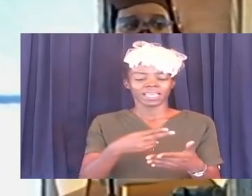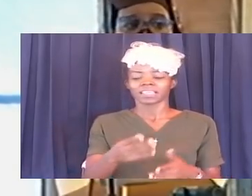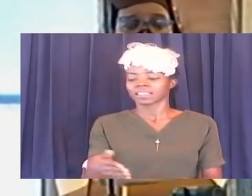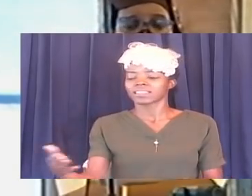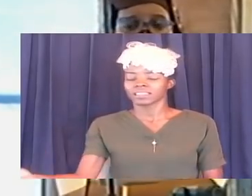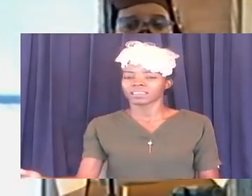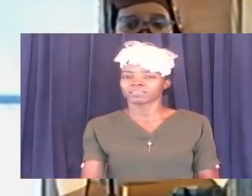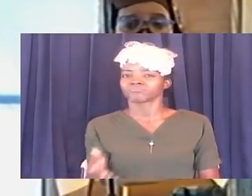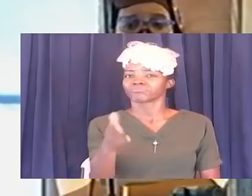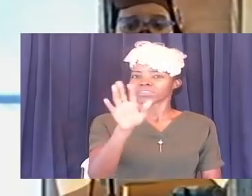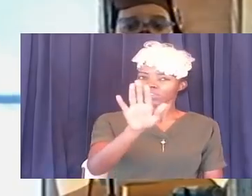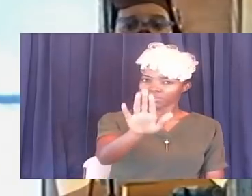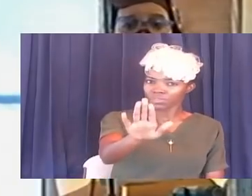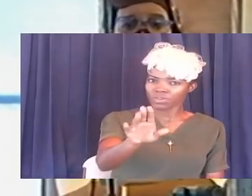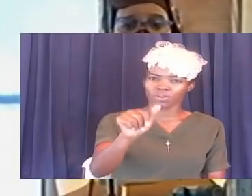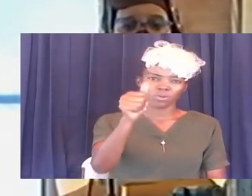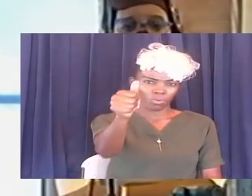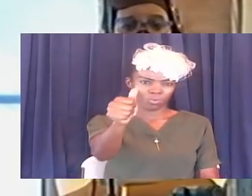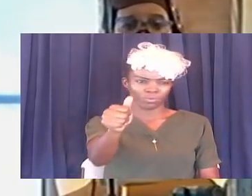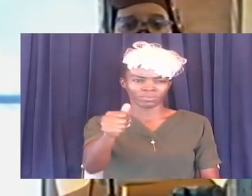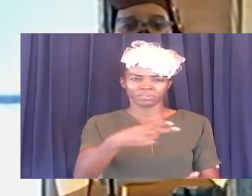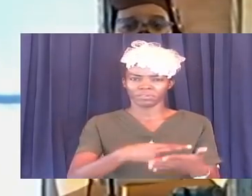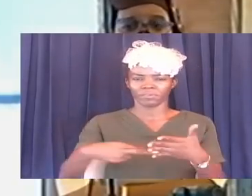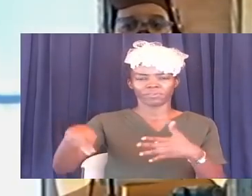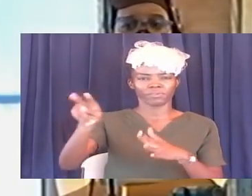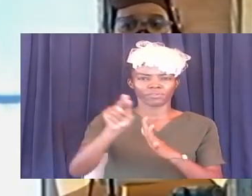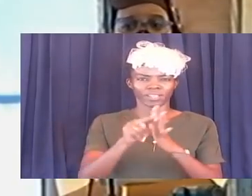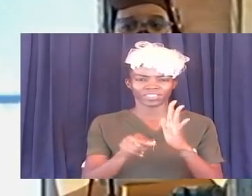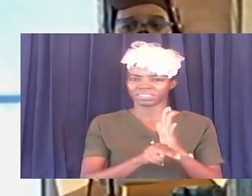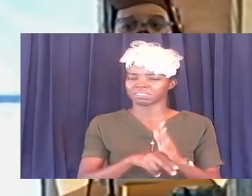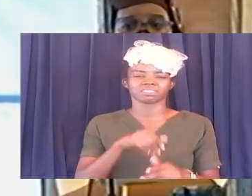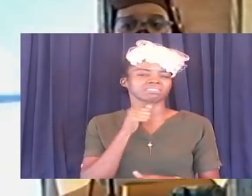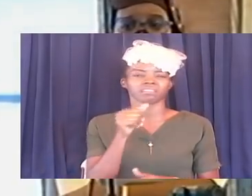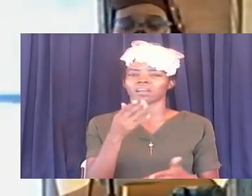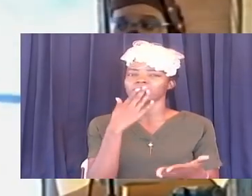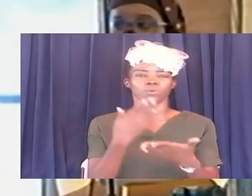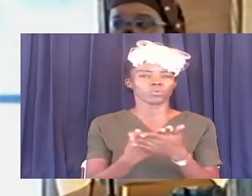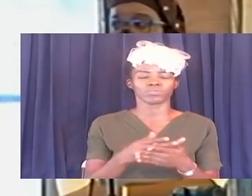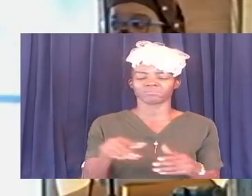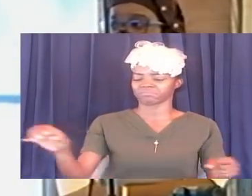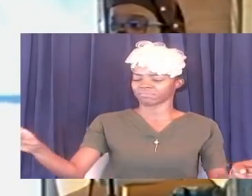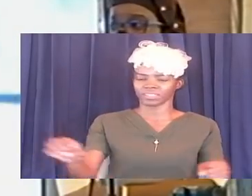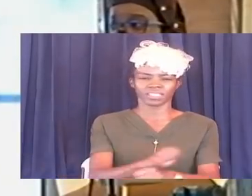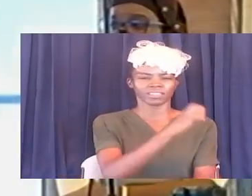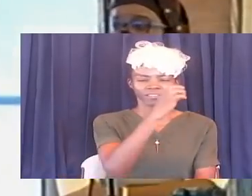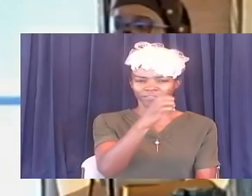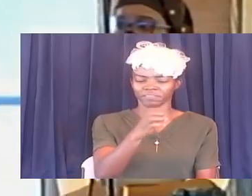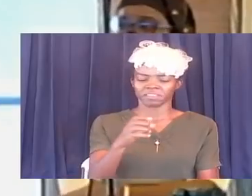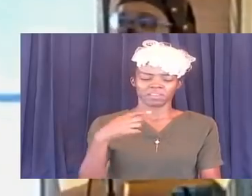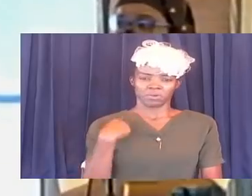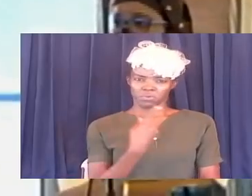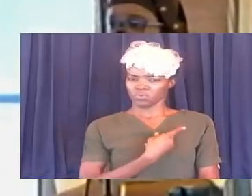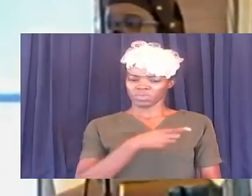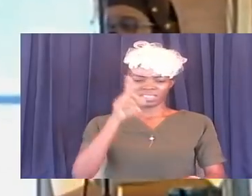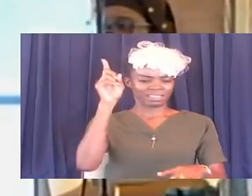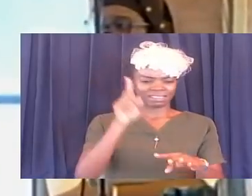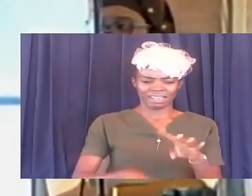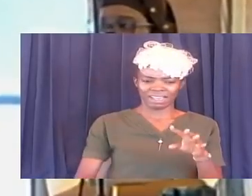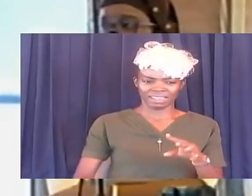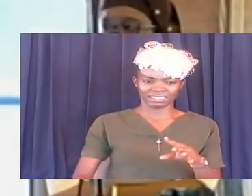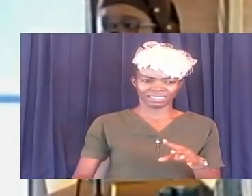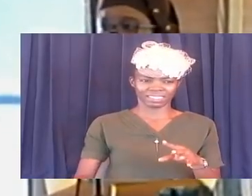is not good enough? Hallelujah. We could not have redeemed ourselves or made